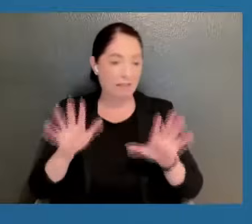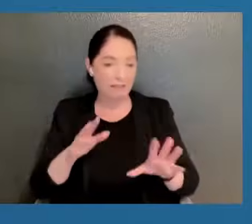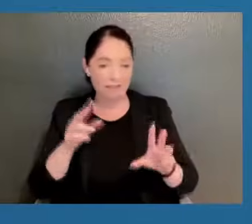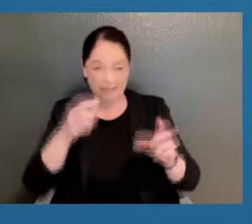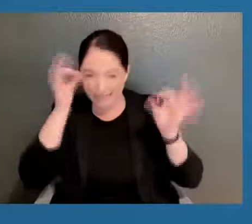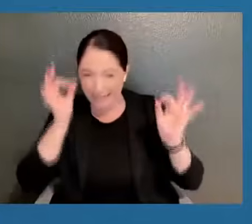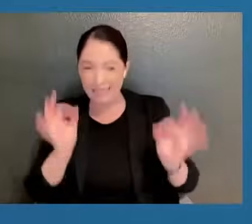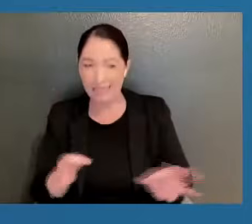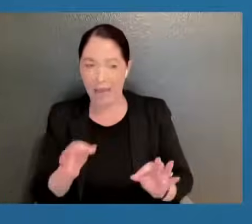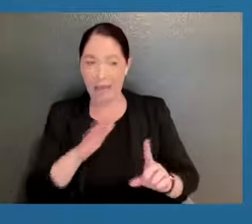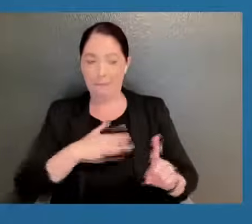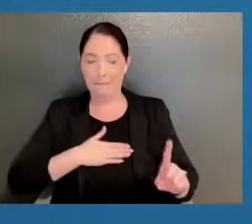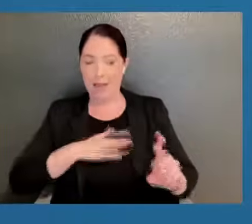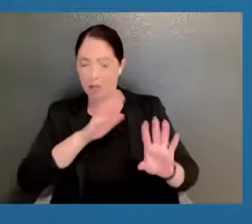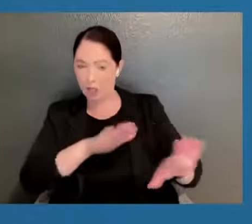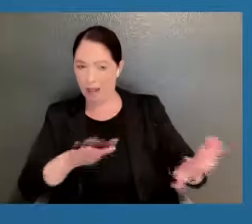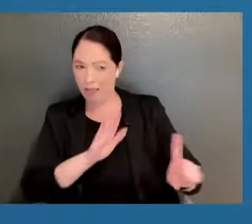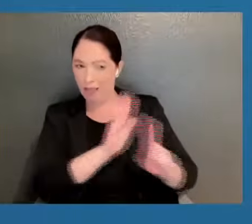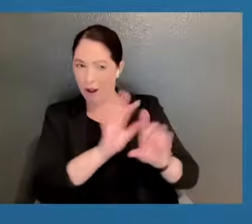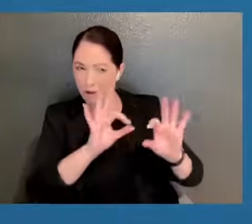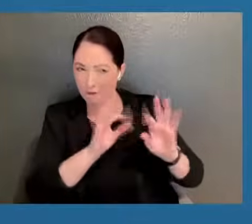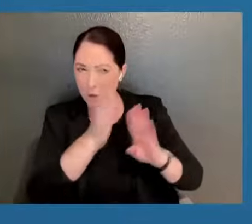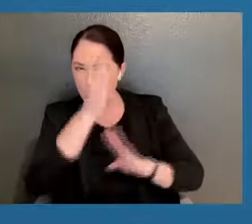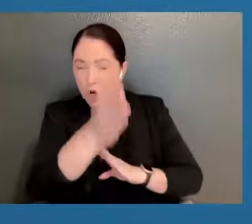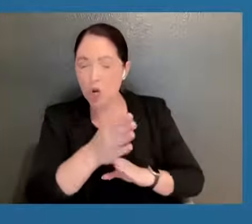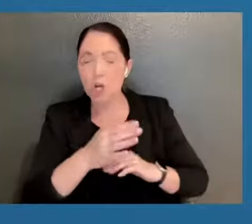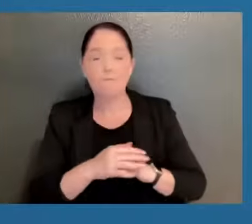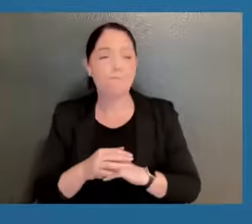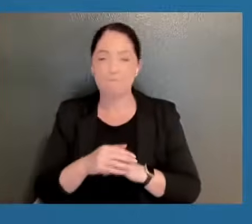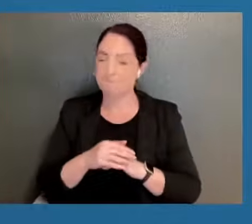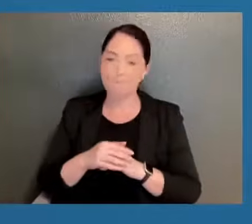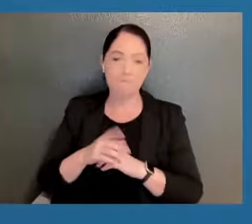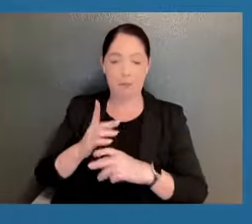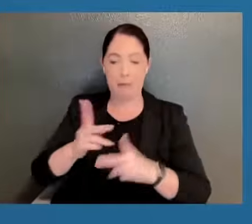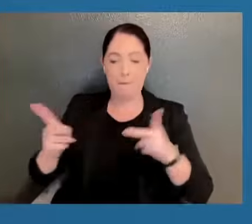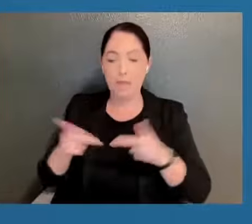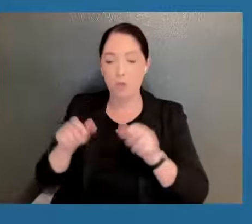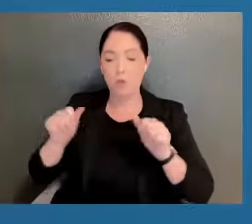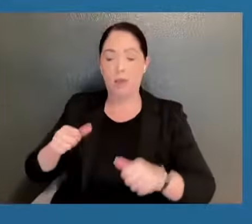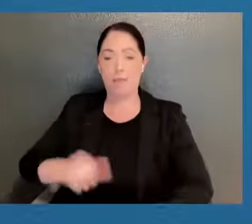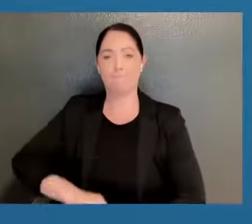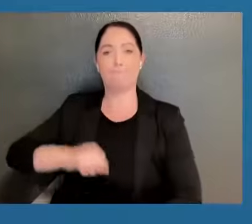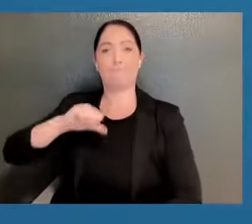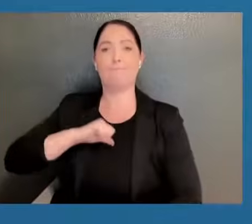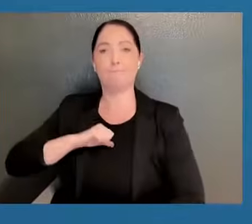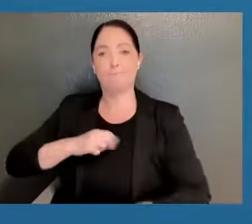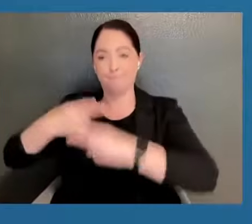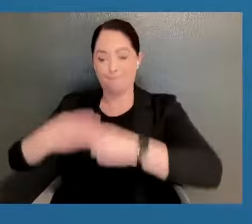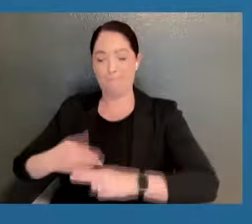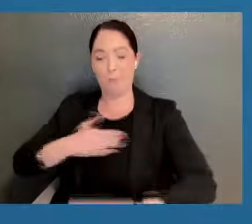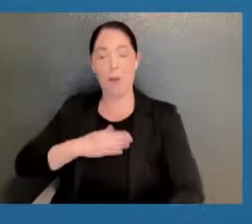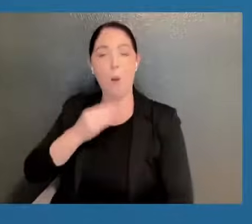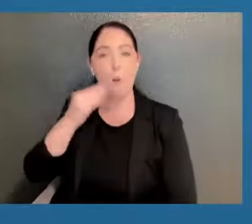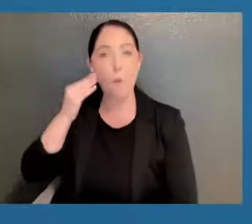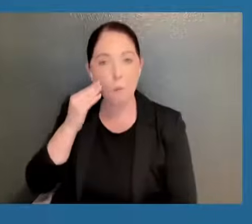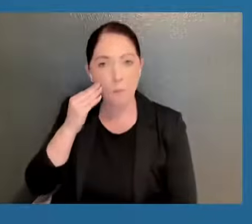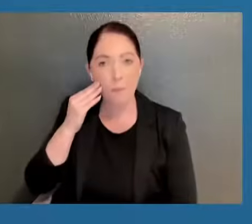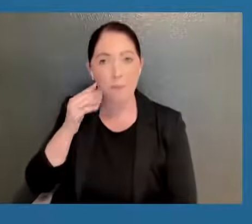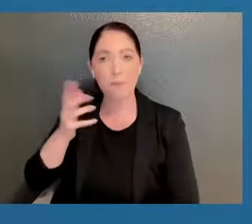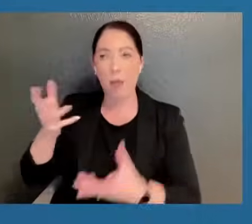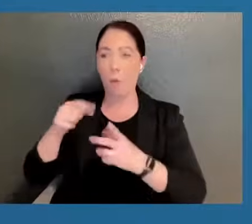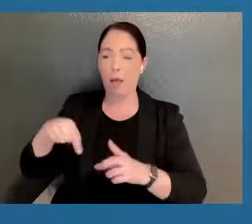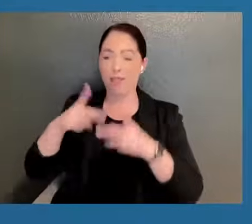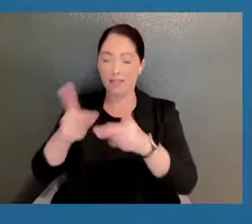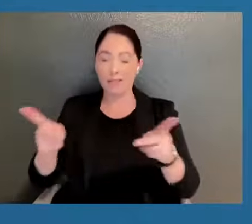more affordable New York, where middle-class families, working-class families could just breathe a little bit easier. And Buffalo, I'm